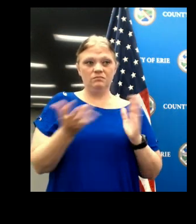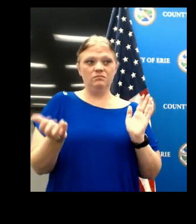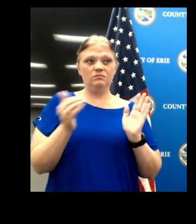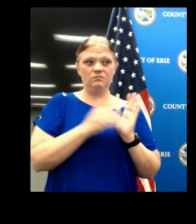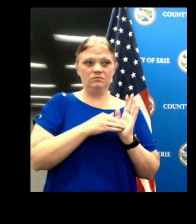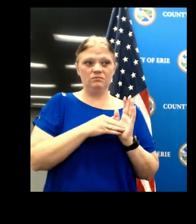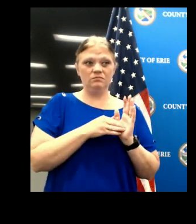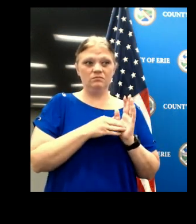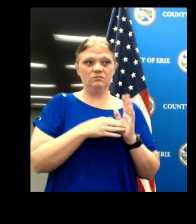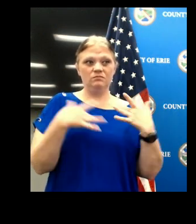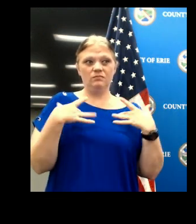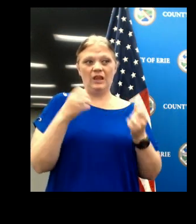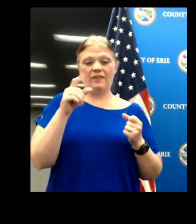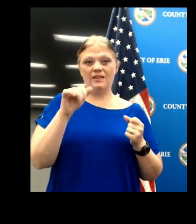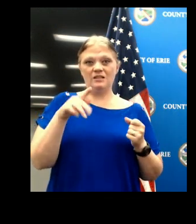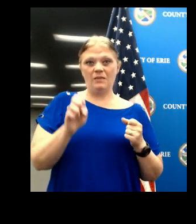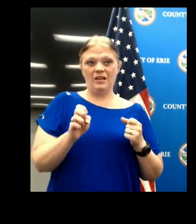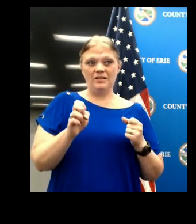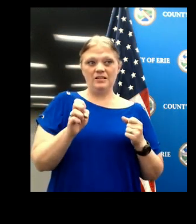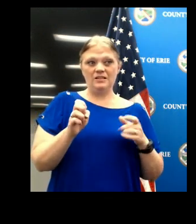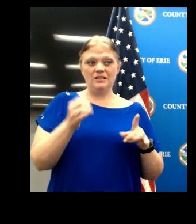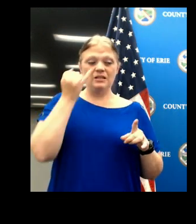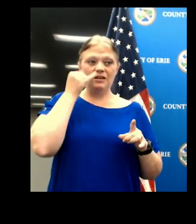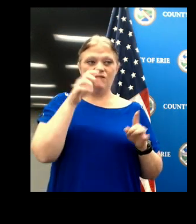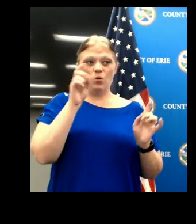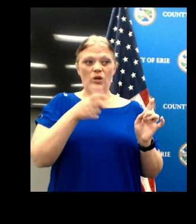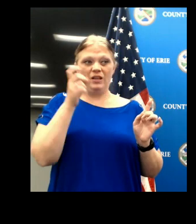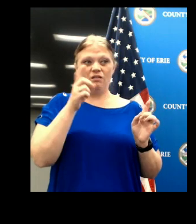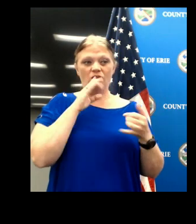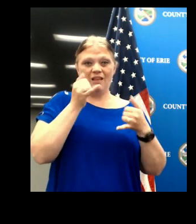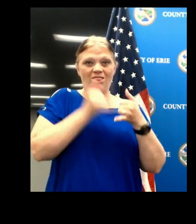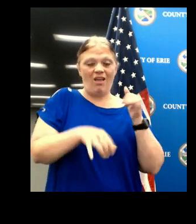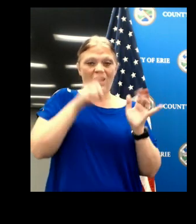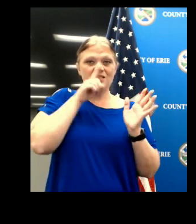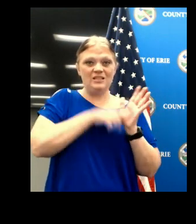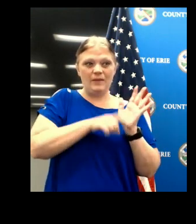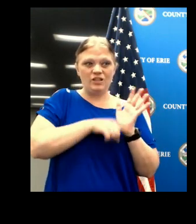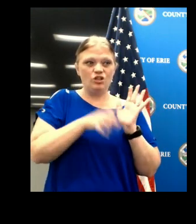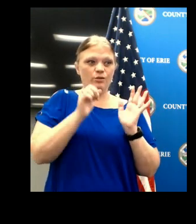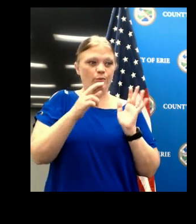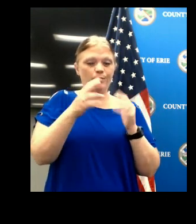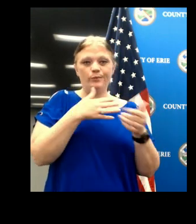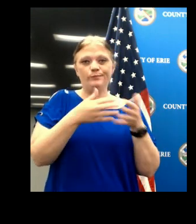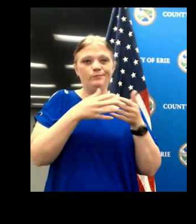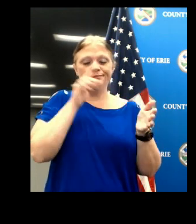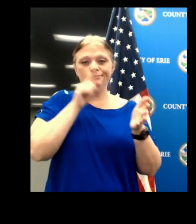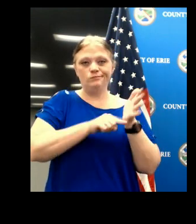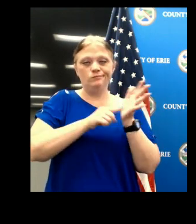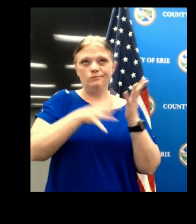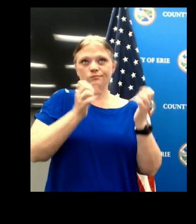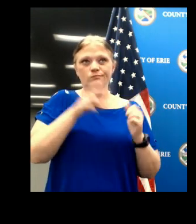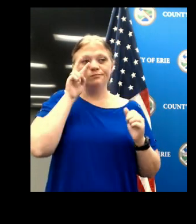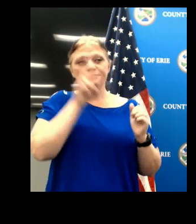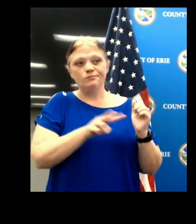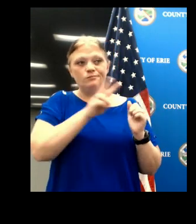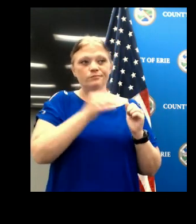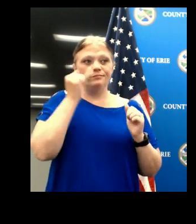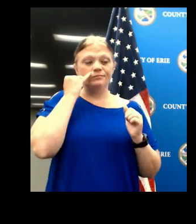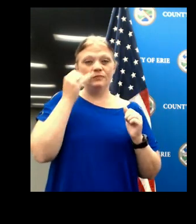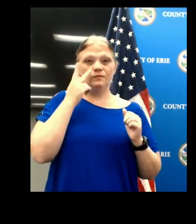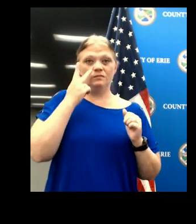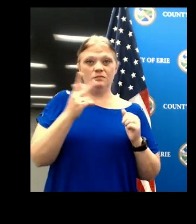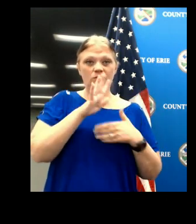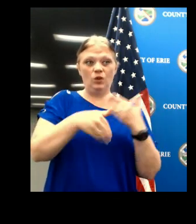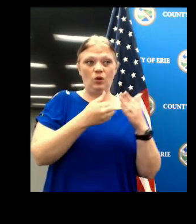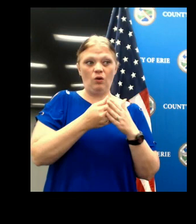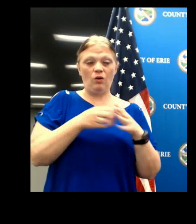you go to the HealthSpace, and if they've, you click on their last inspection or whatever inspection you want to look at, and if you see that